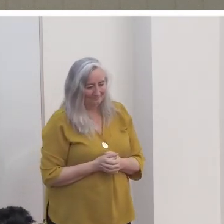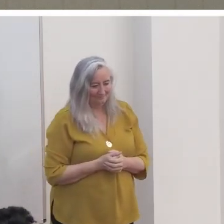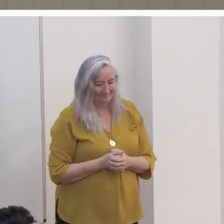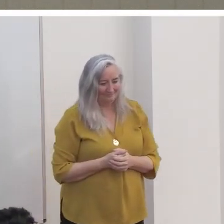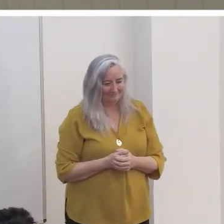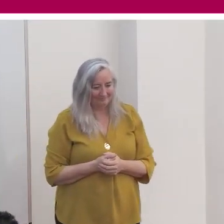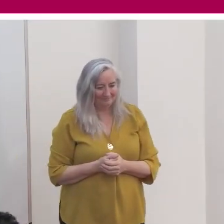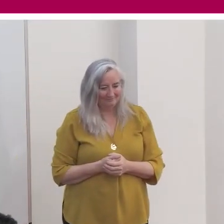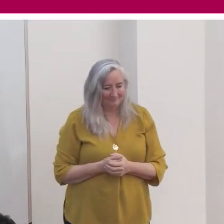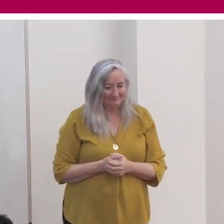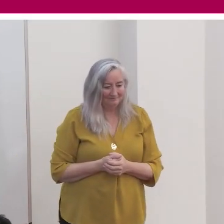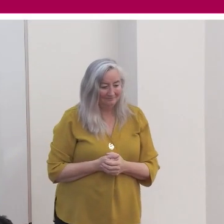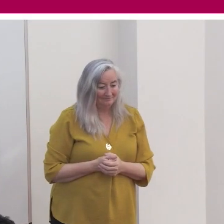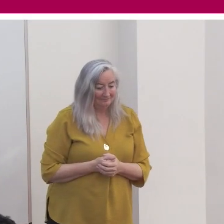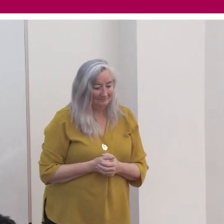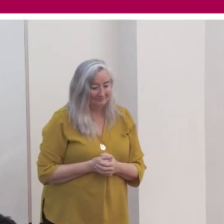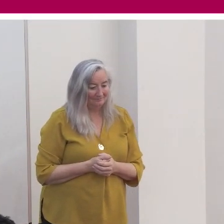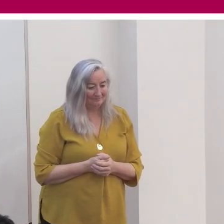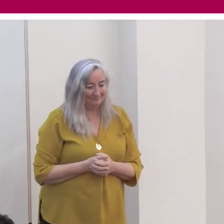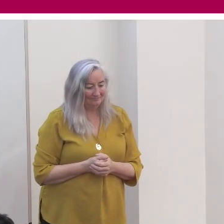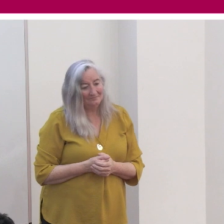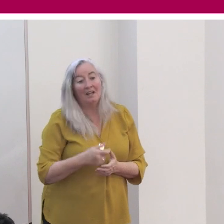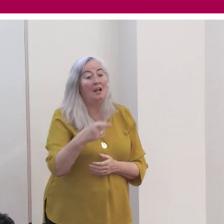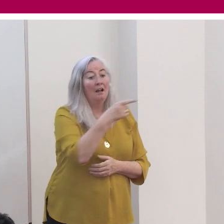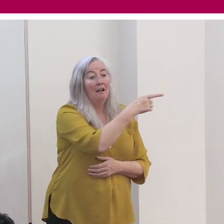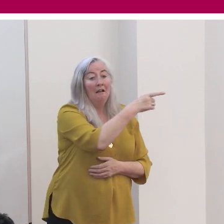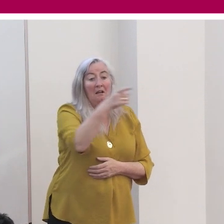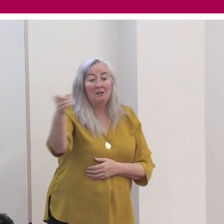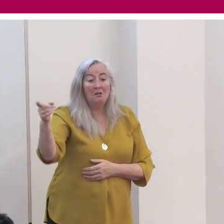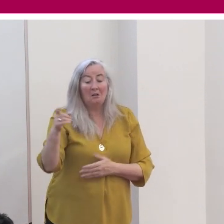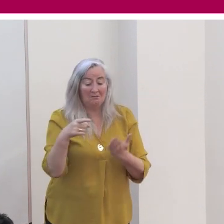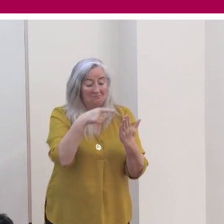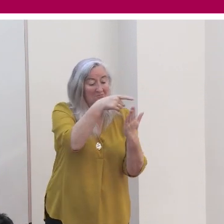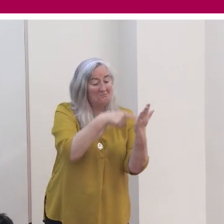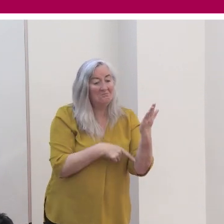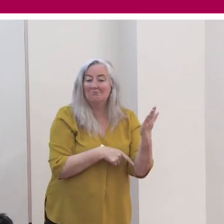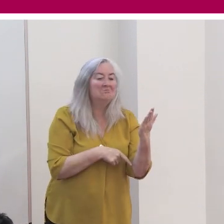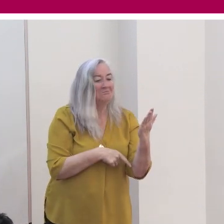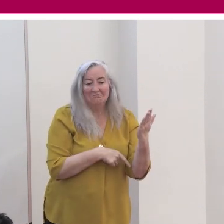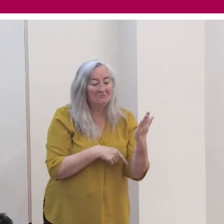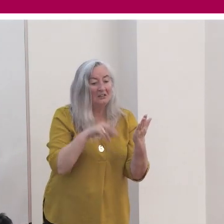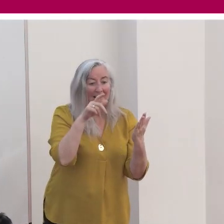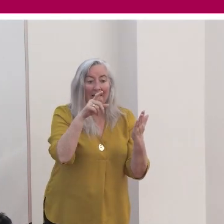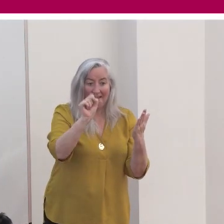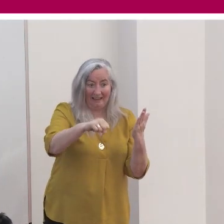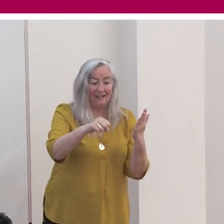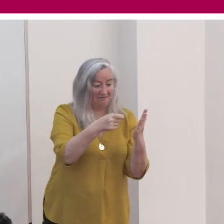Now, beginning my presentation. Let's see. Okay, great. So